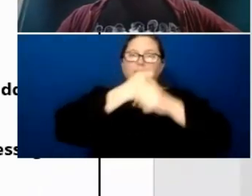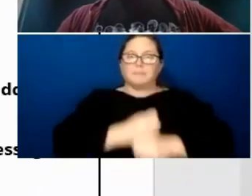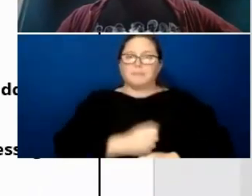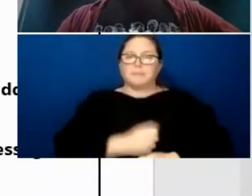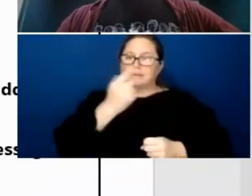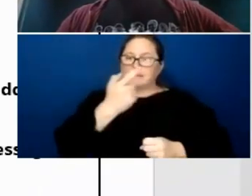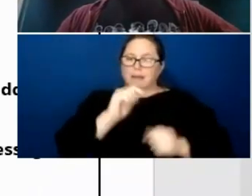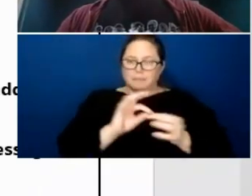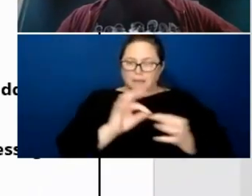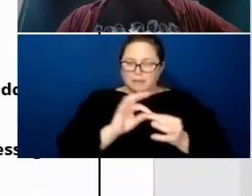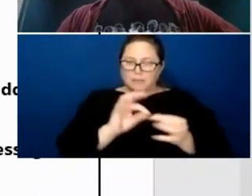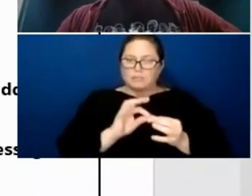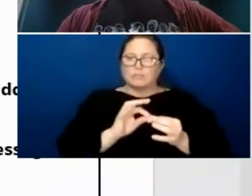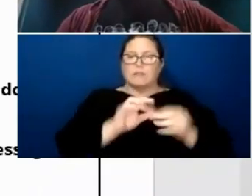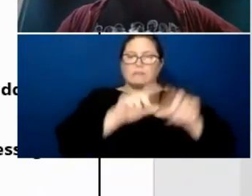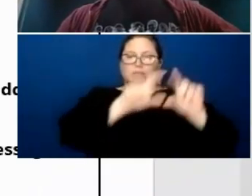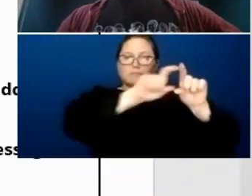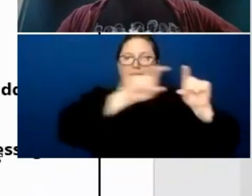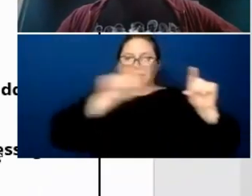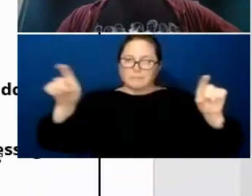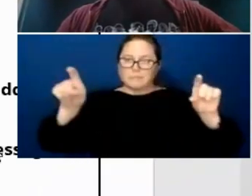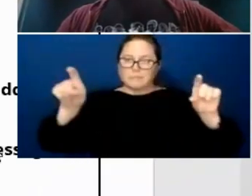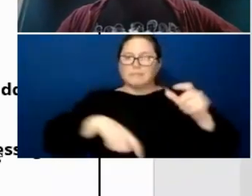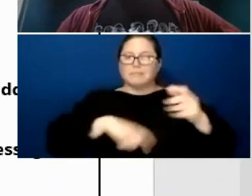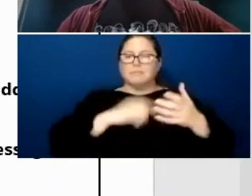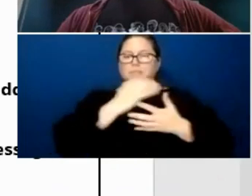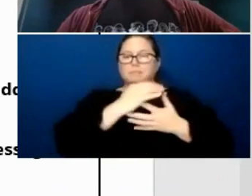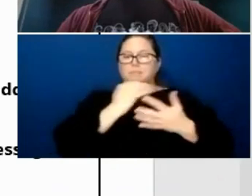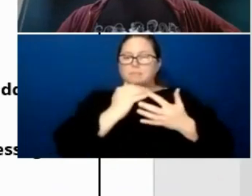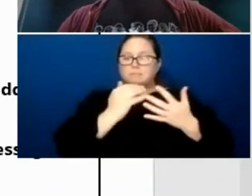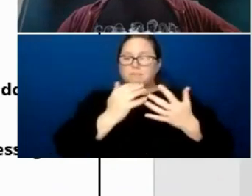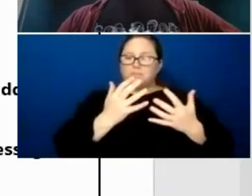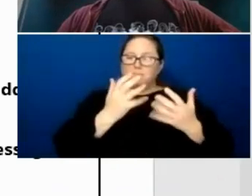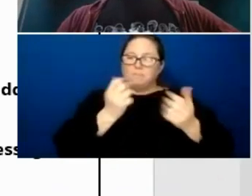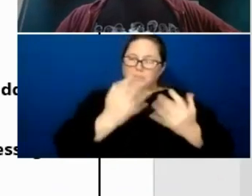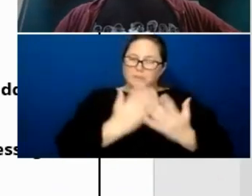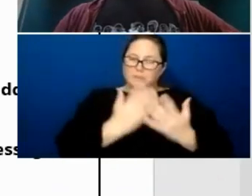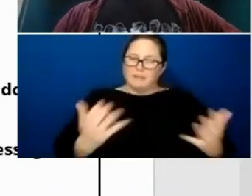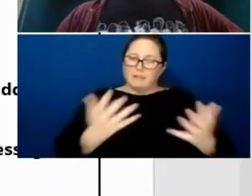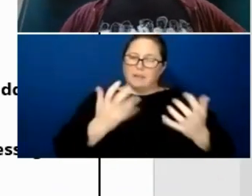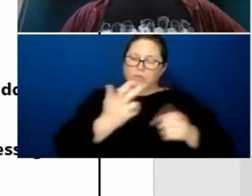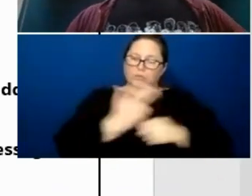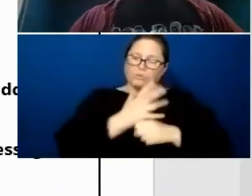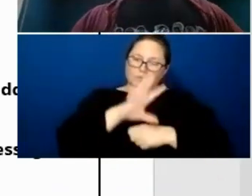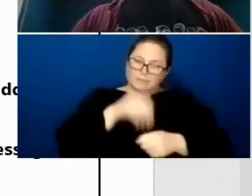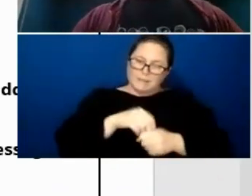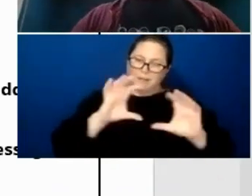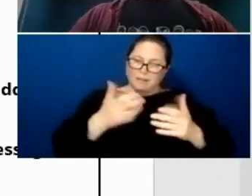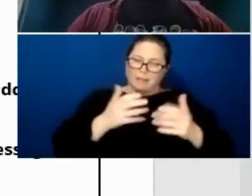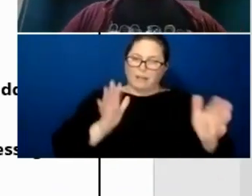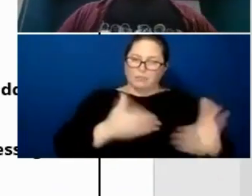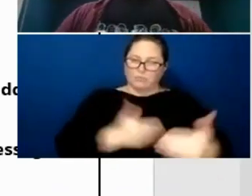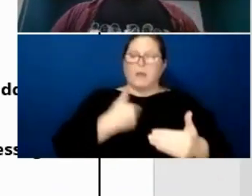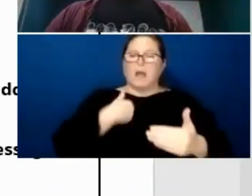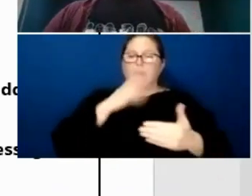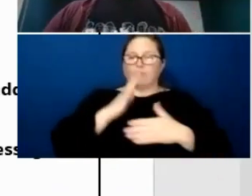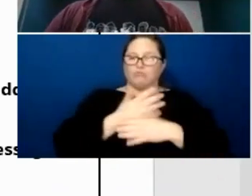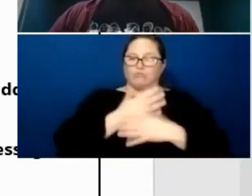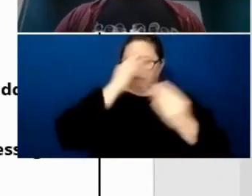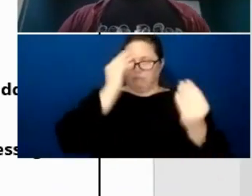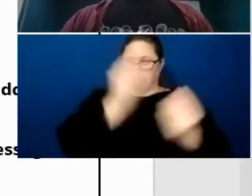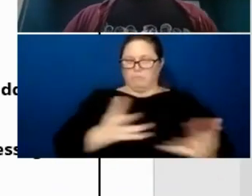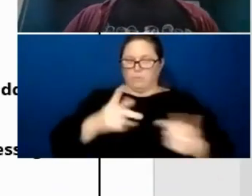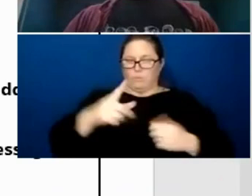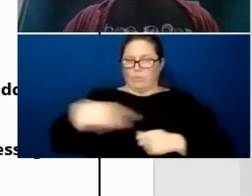email signatures, lots of stuff that I'd love for you to use in the class and share with teachers. So I will offer that up in just a second, this